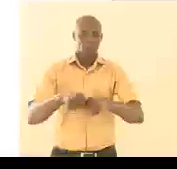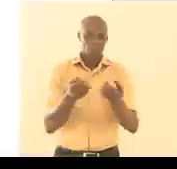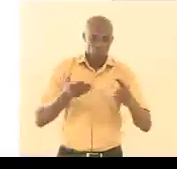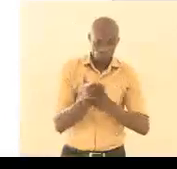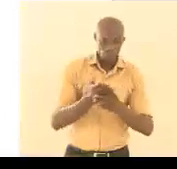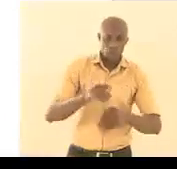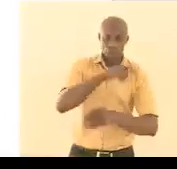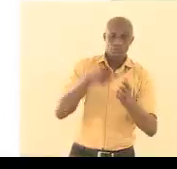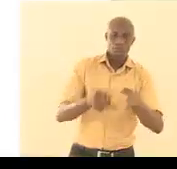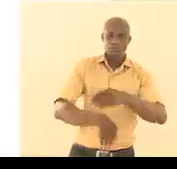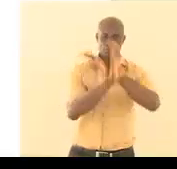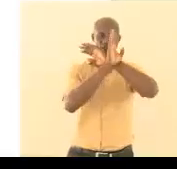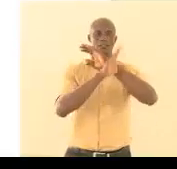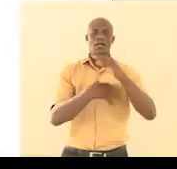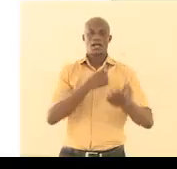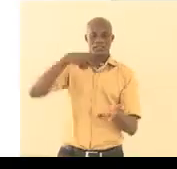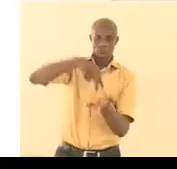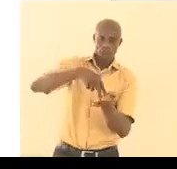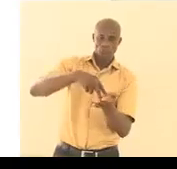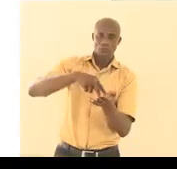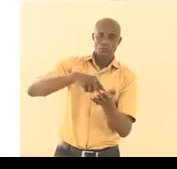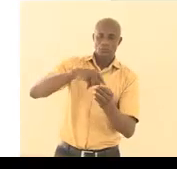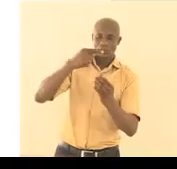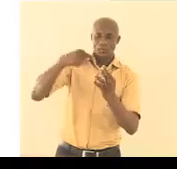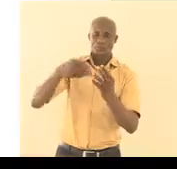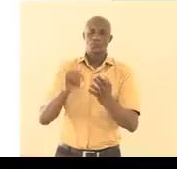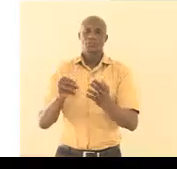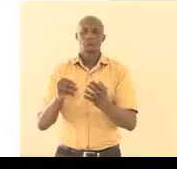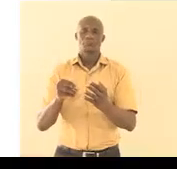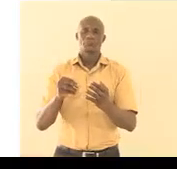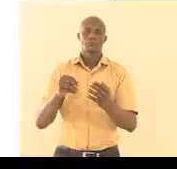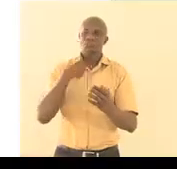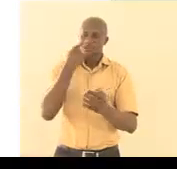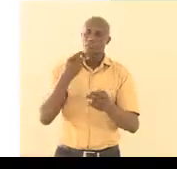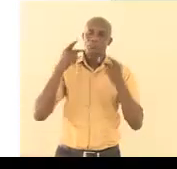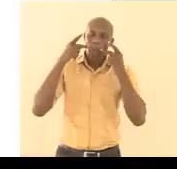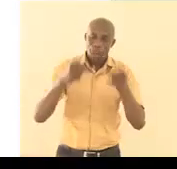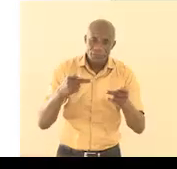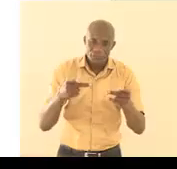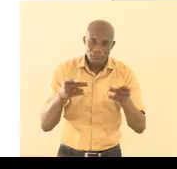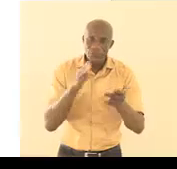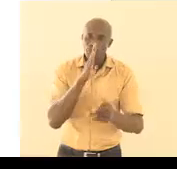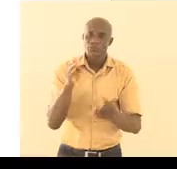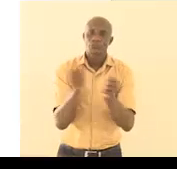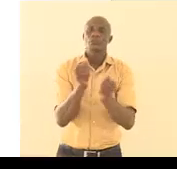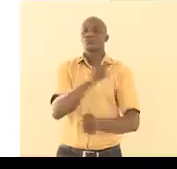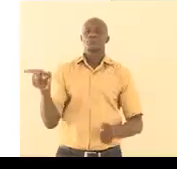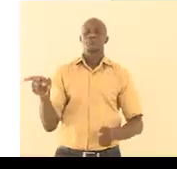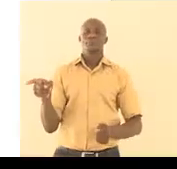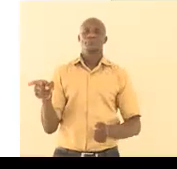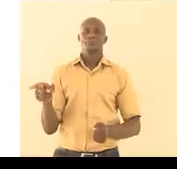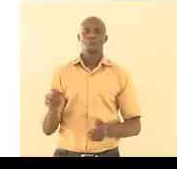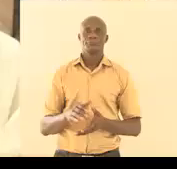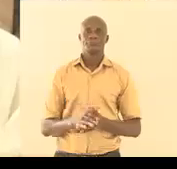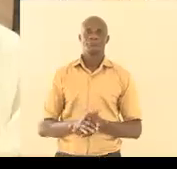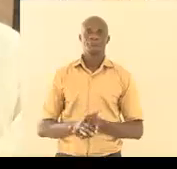Jesus broke through these barriers and he stood among them and said to them, "Peace be with you."